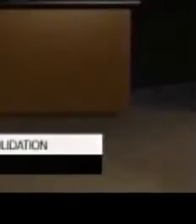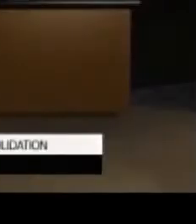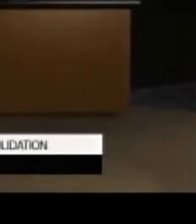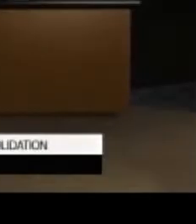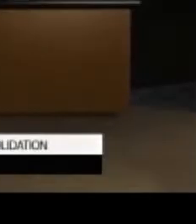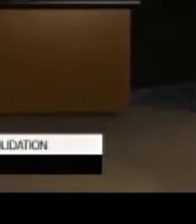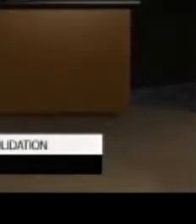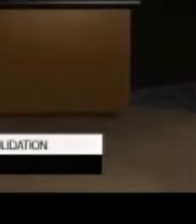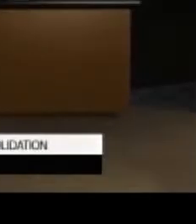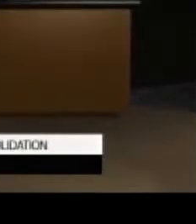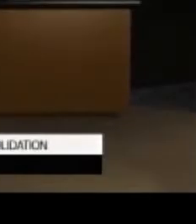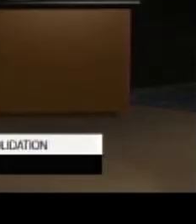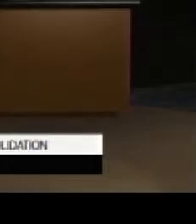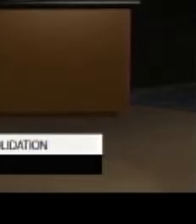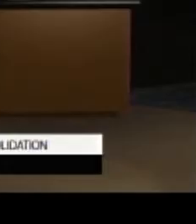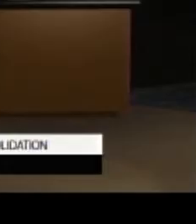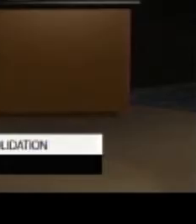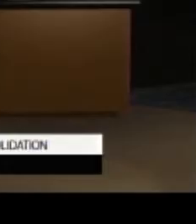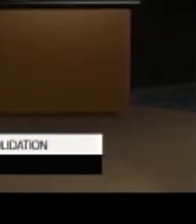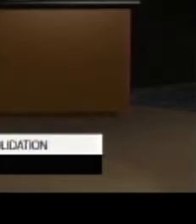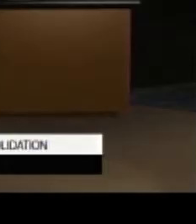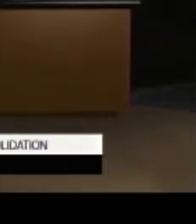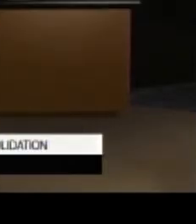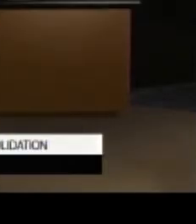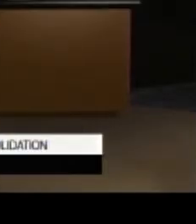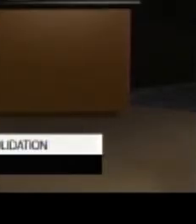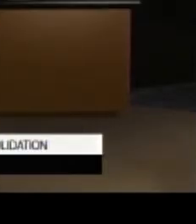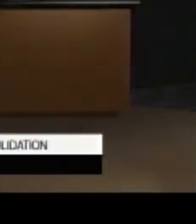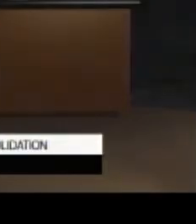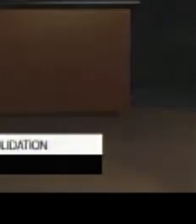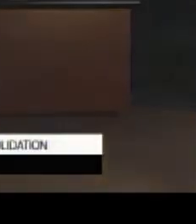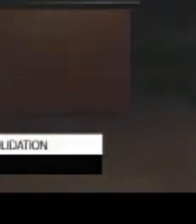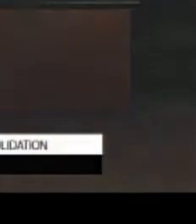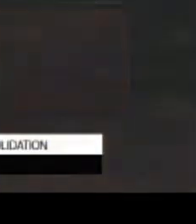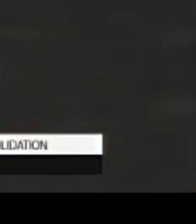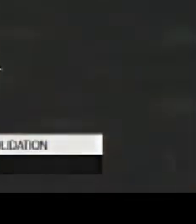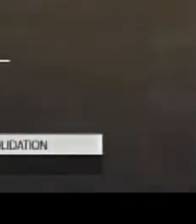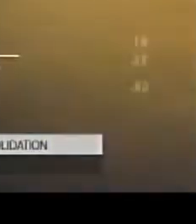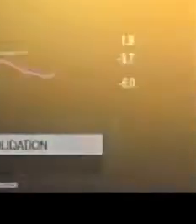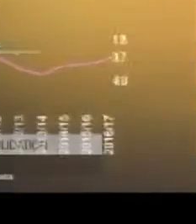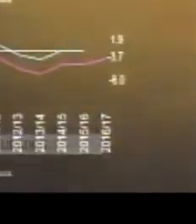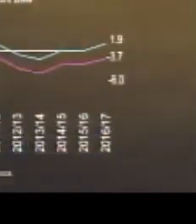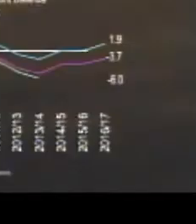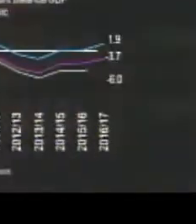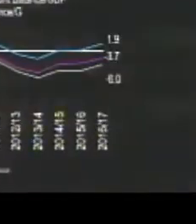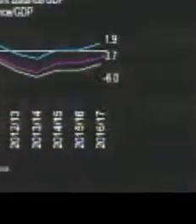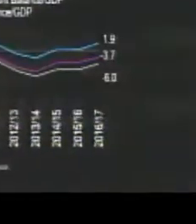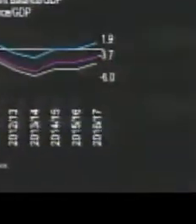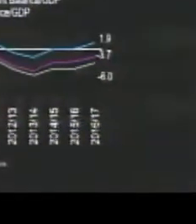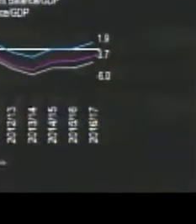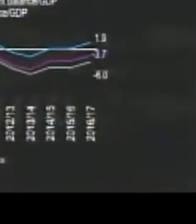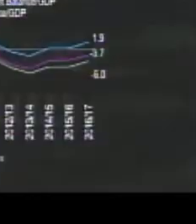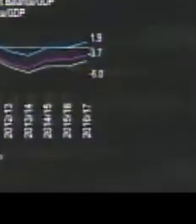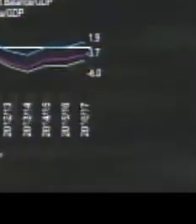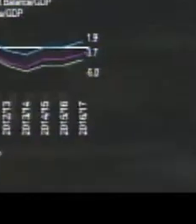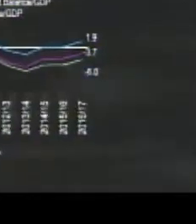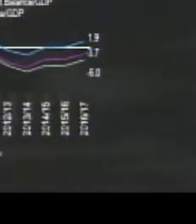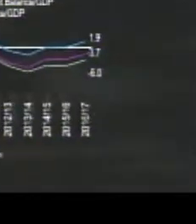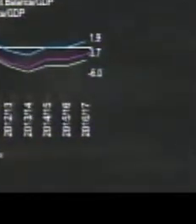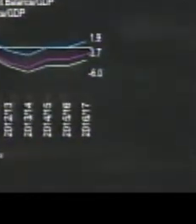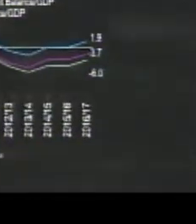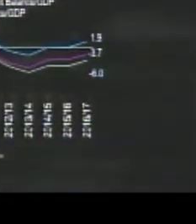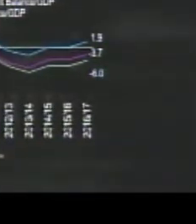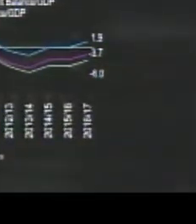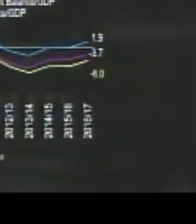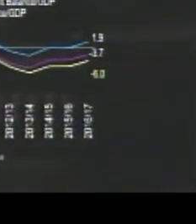to GDP ratio to fall to its lowest level since fiscal year 2011-2012. Despite these gains, the deficit was estimated